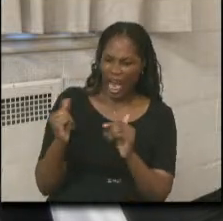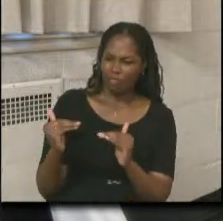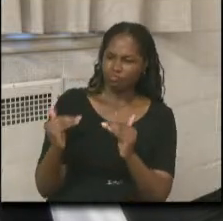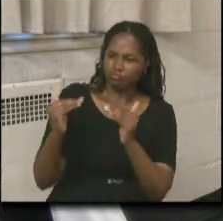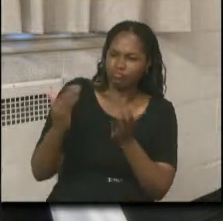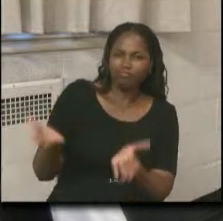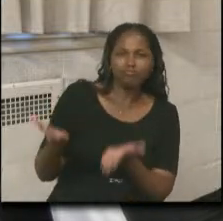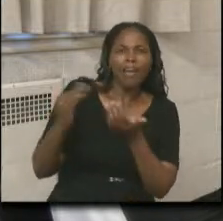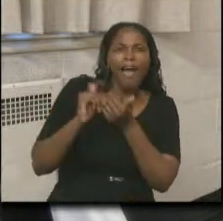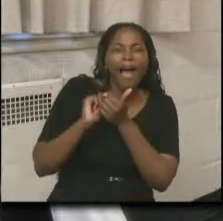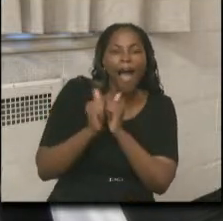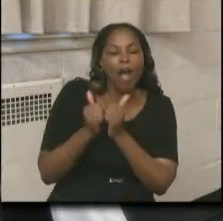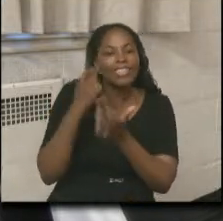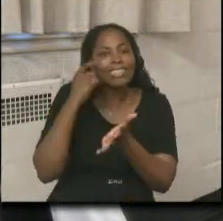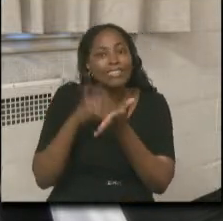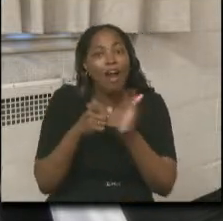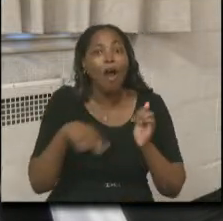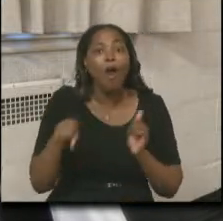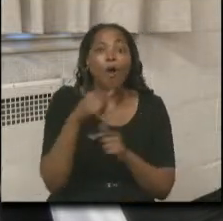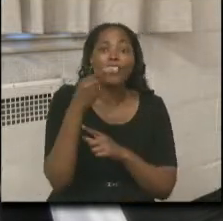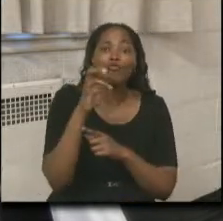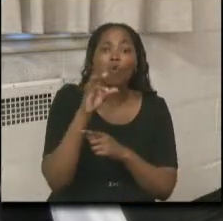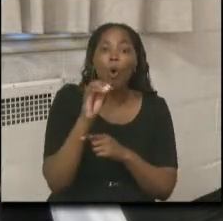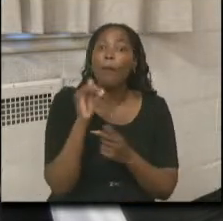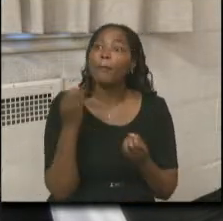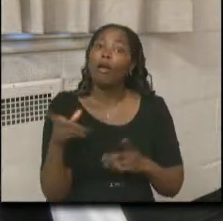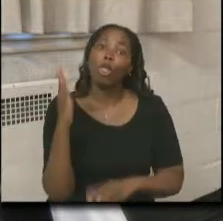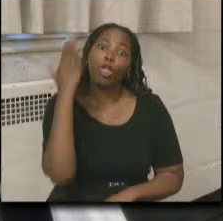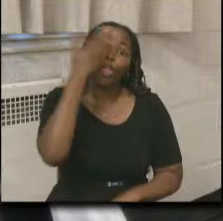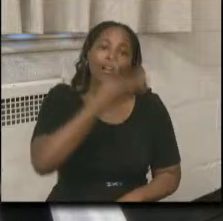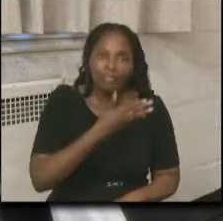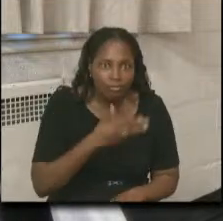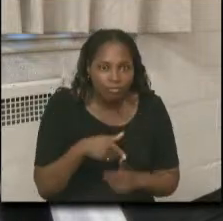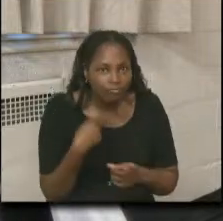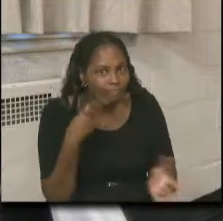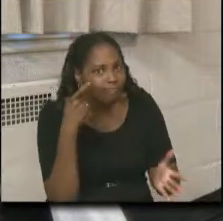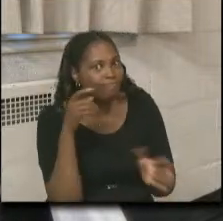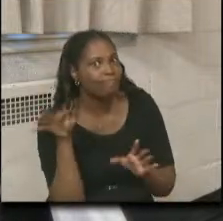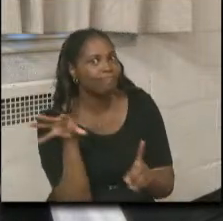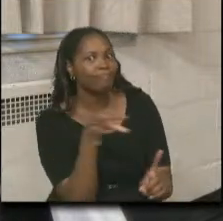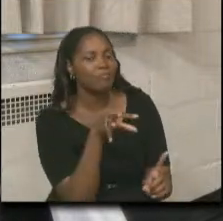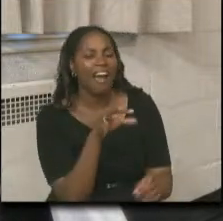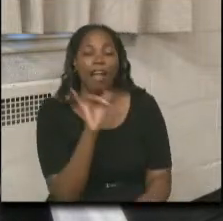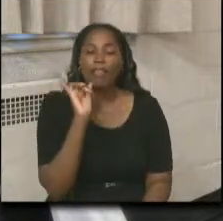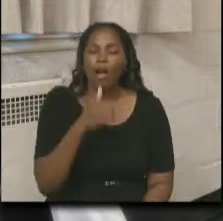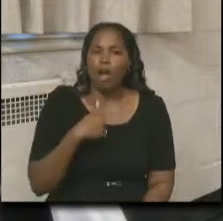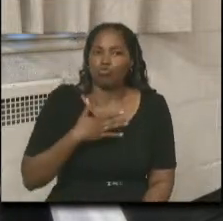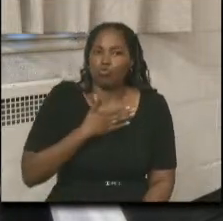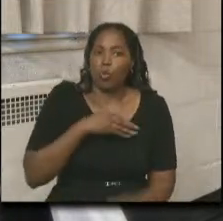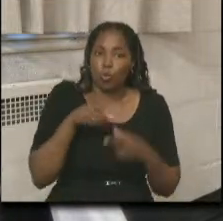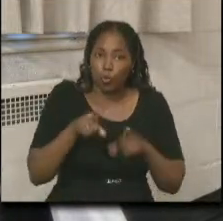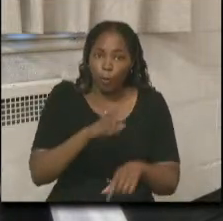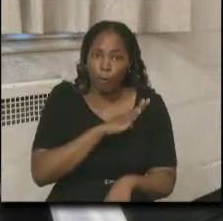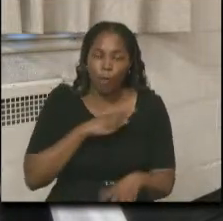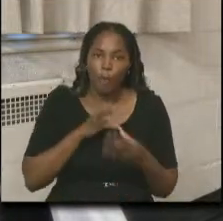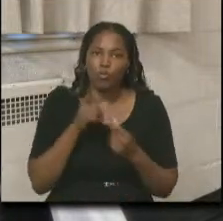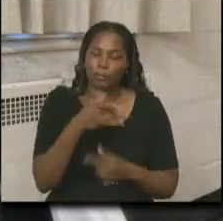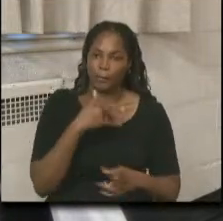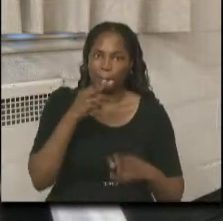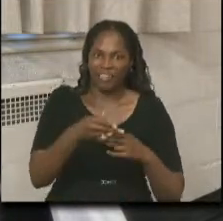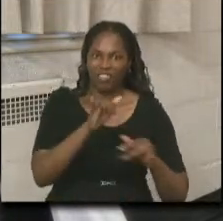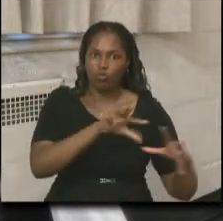heroes. I certainly learned a lot from that component of our board meetings, and it really helped us to stay connected and